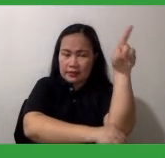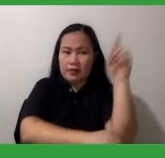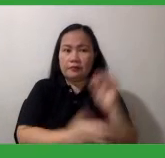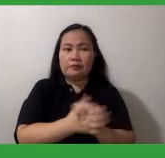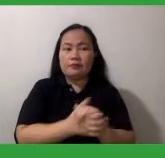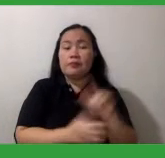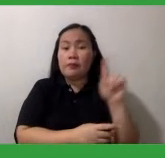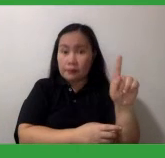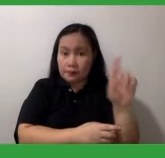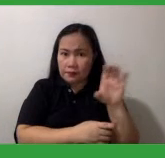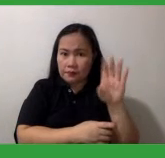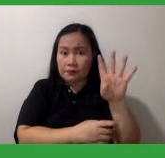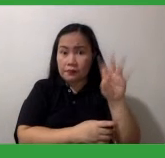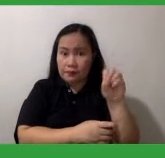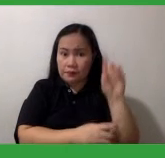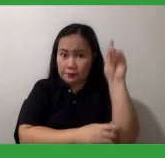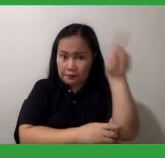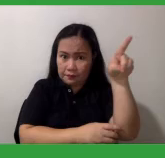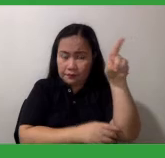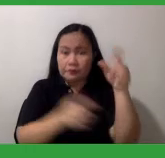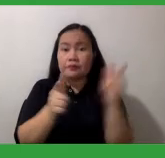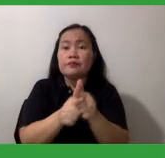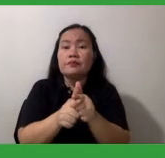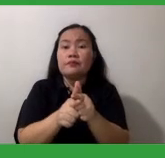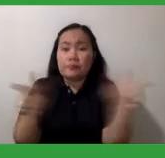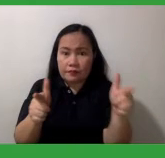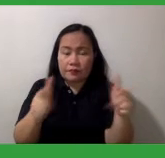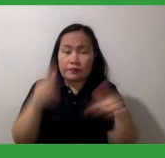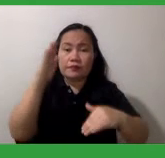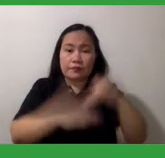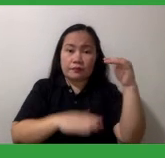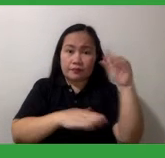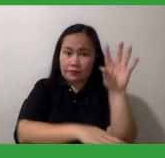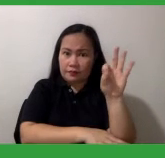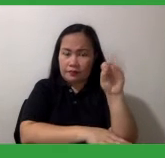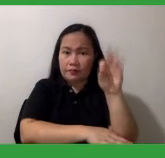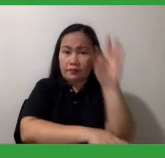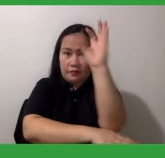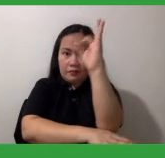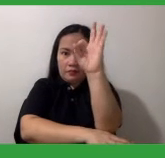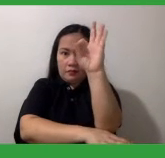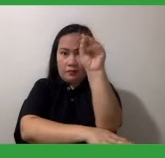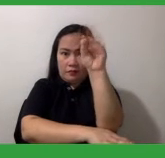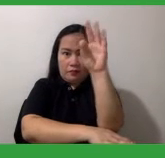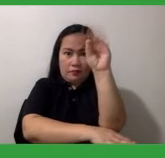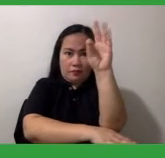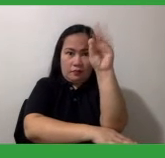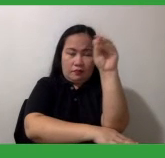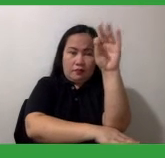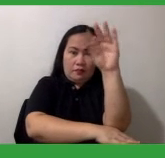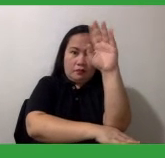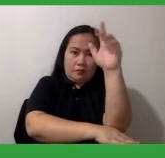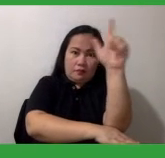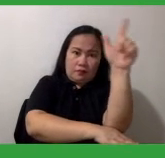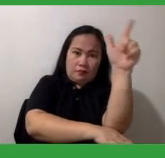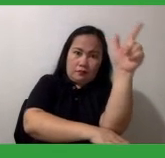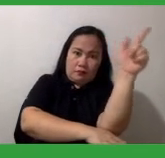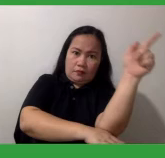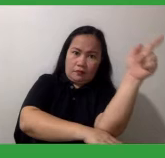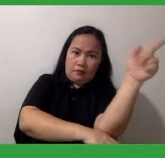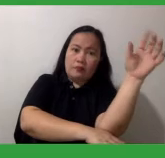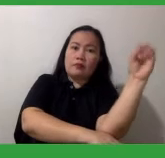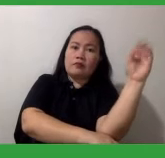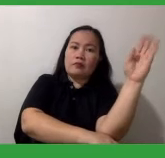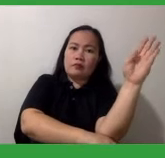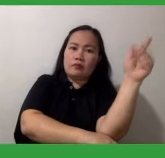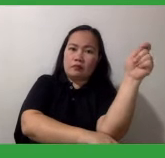140 degrees. And then, since 140 is greater than 90, it is an example of obtuse